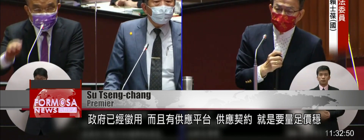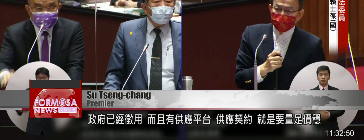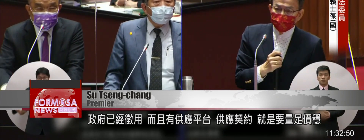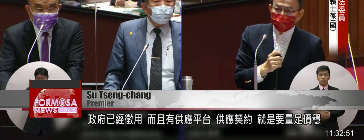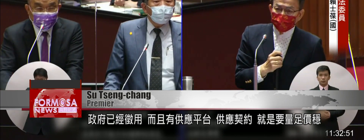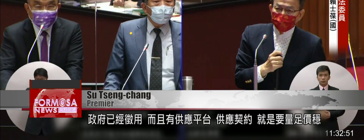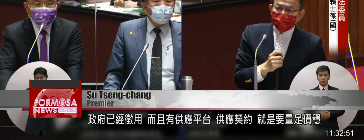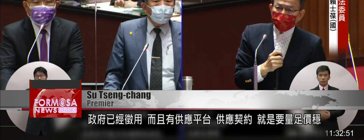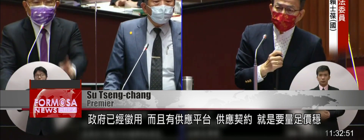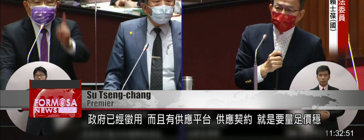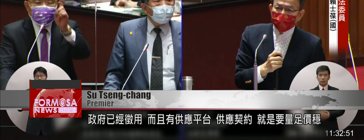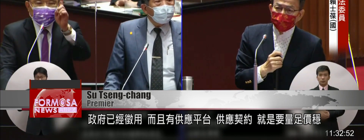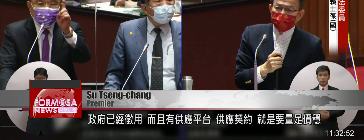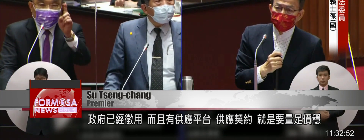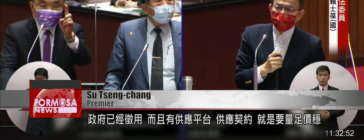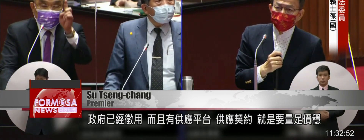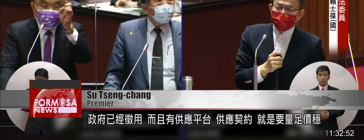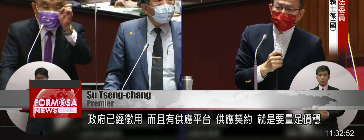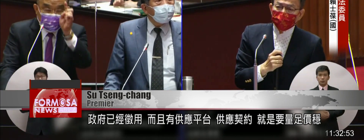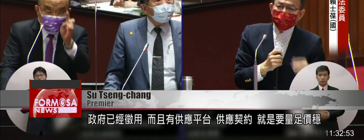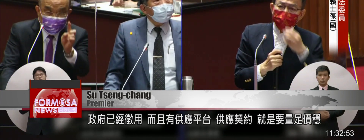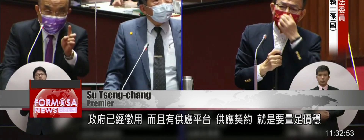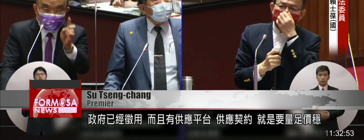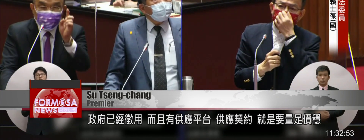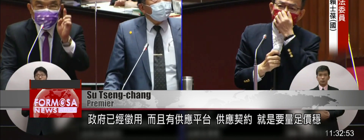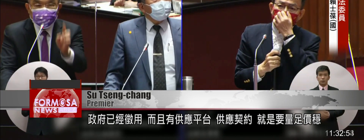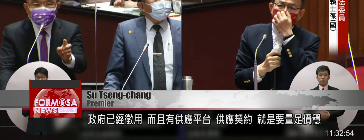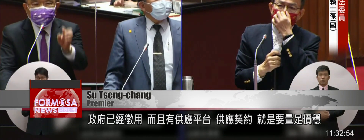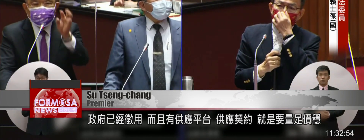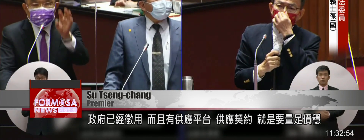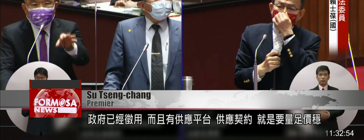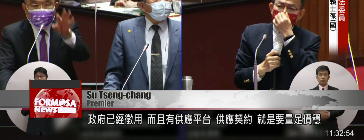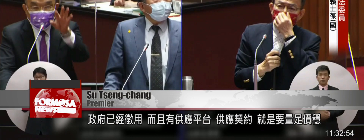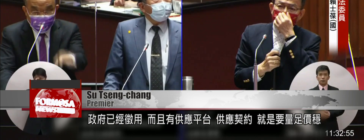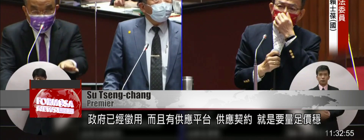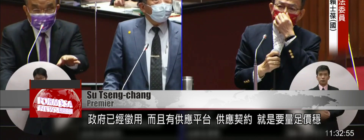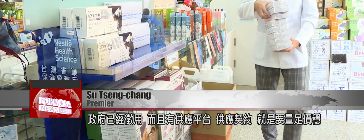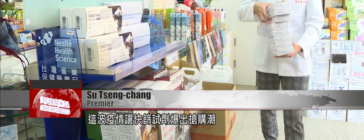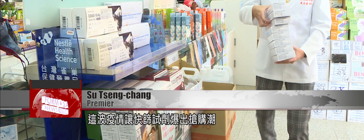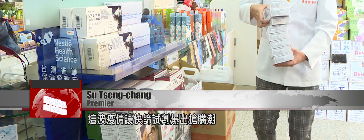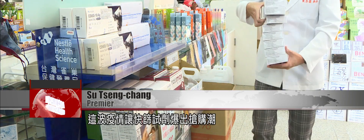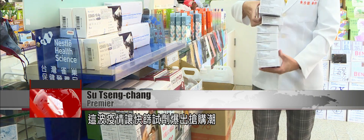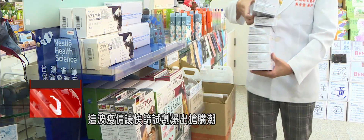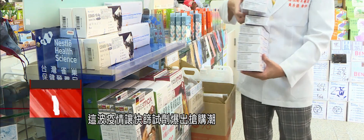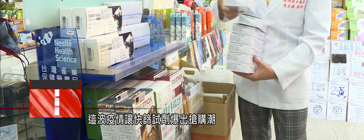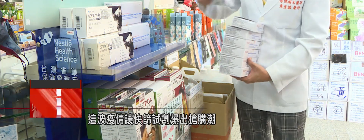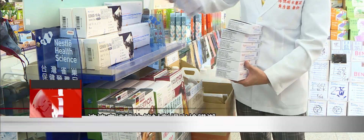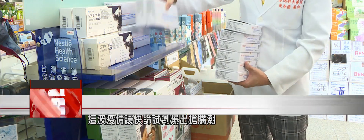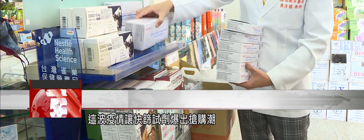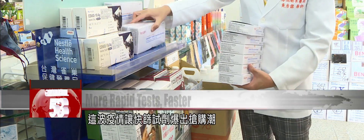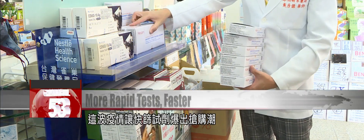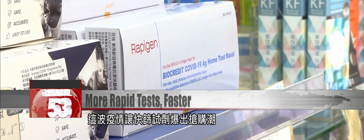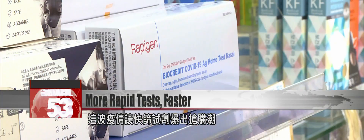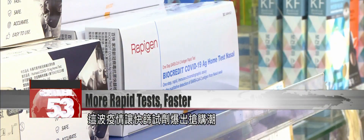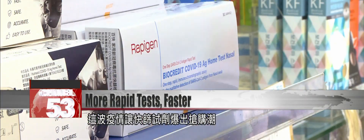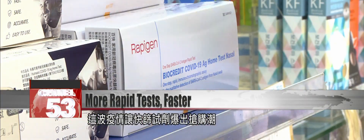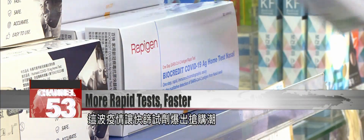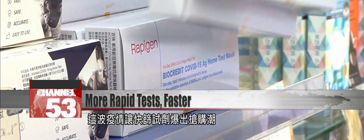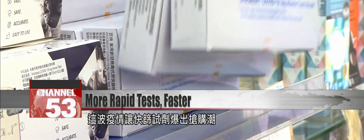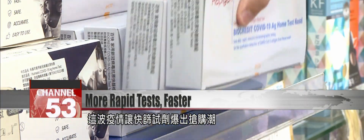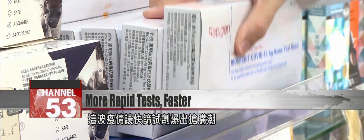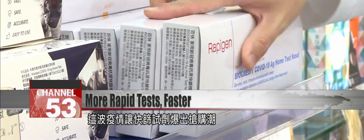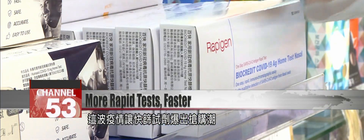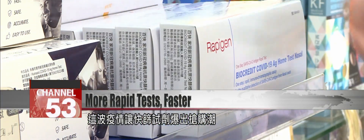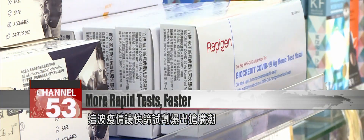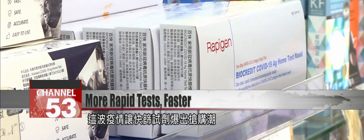a supply platform and a supply contract. We want to achieve sufficient supply and stable prices. The recent uptick in local COVID cases has